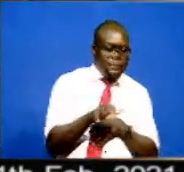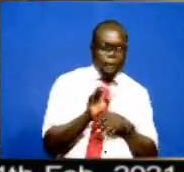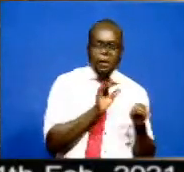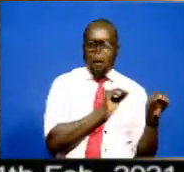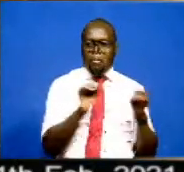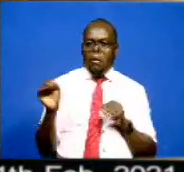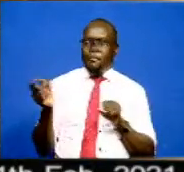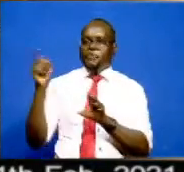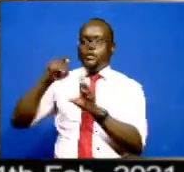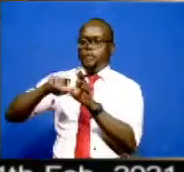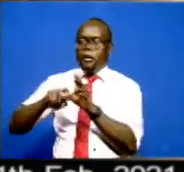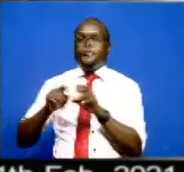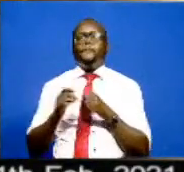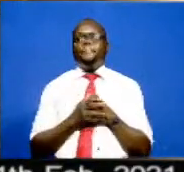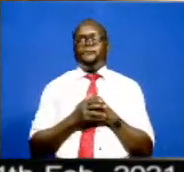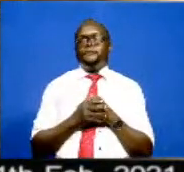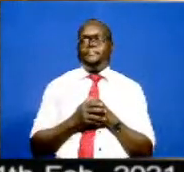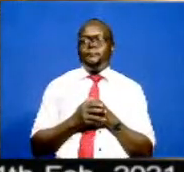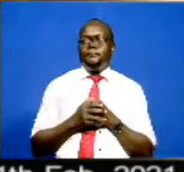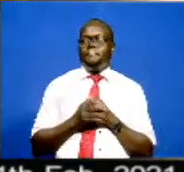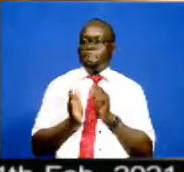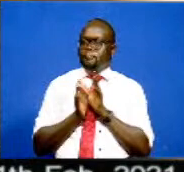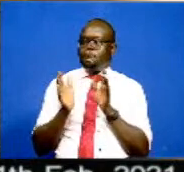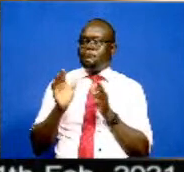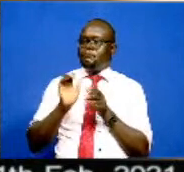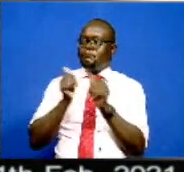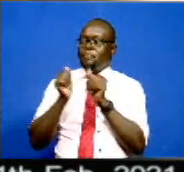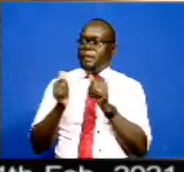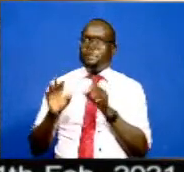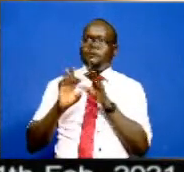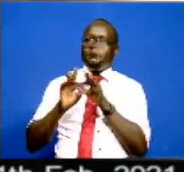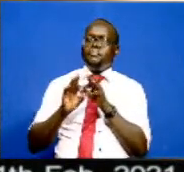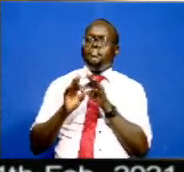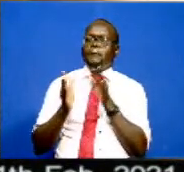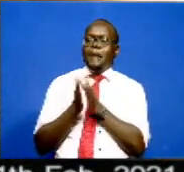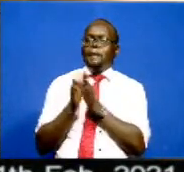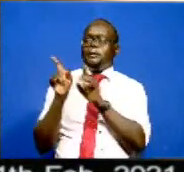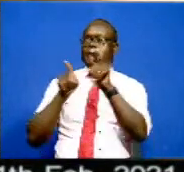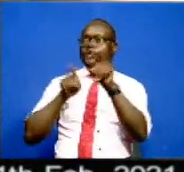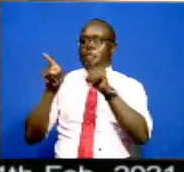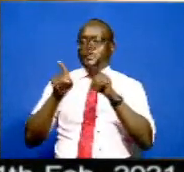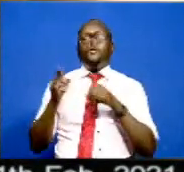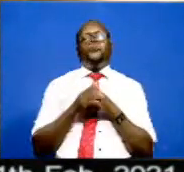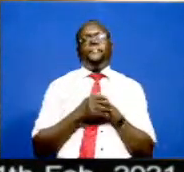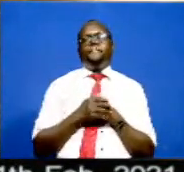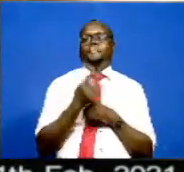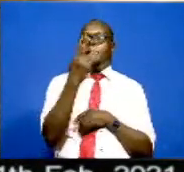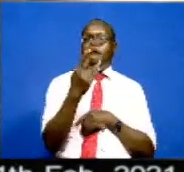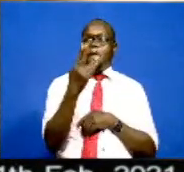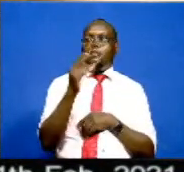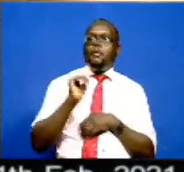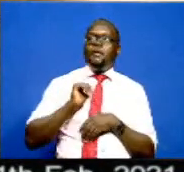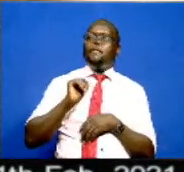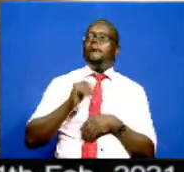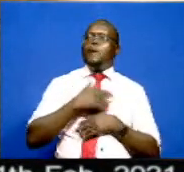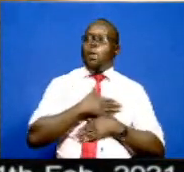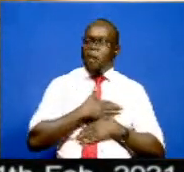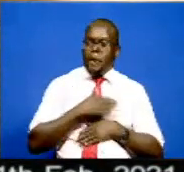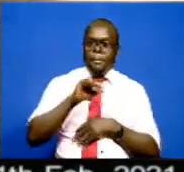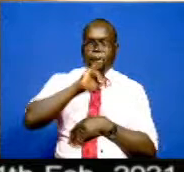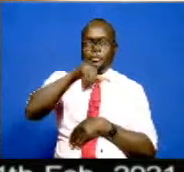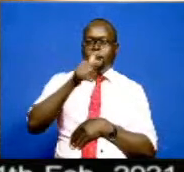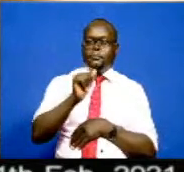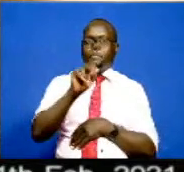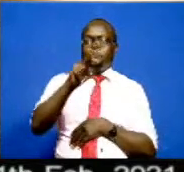Works and Housing to the Departmental Committee on Sports, Culture and Tourism. for the Honorable Janet Nangabo